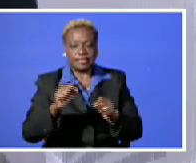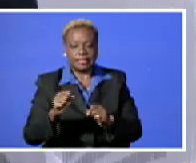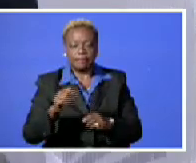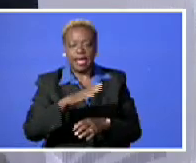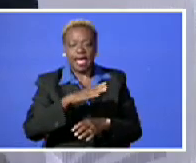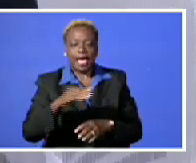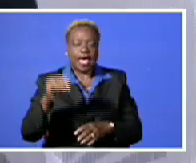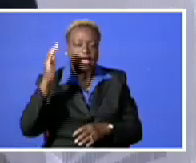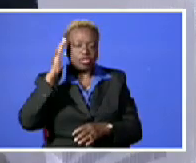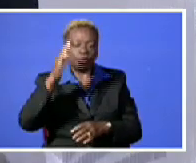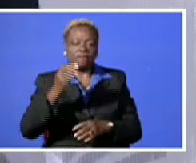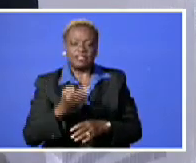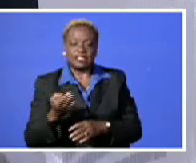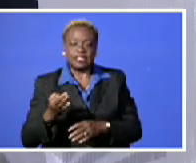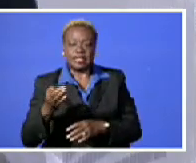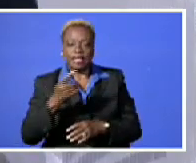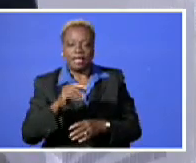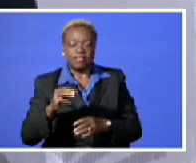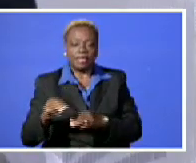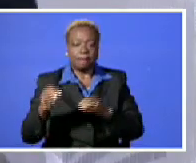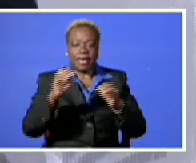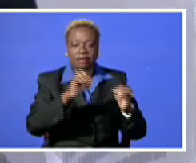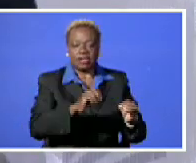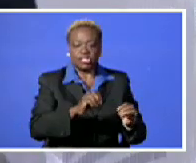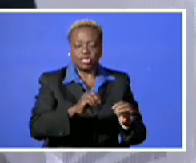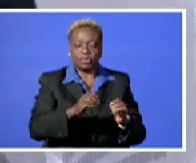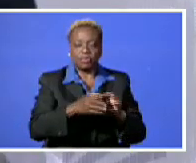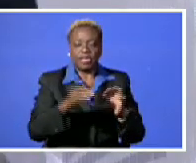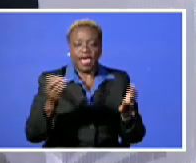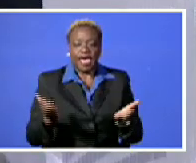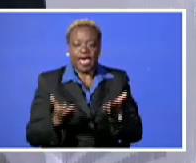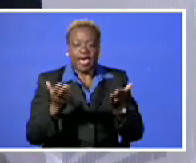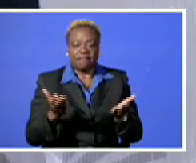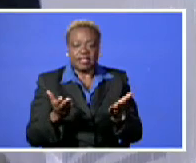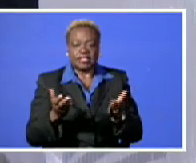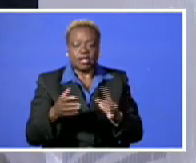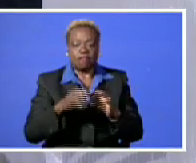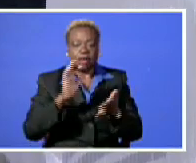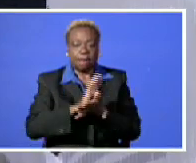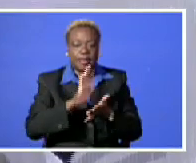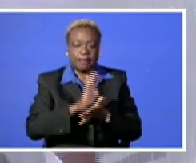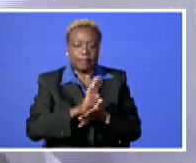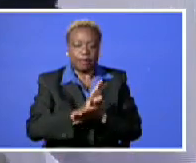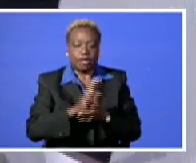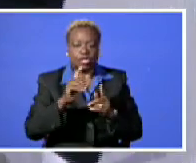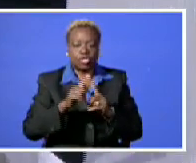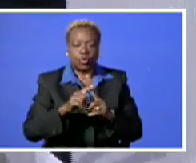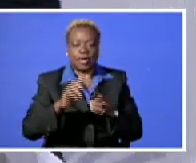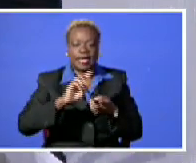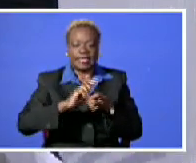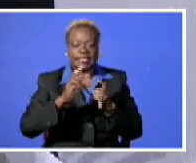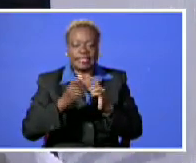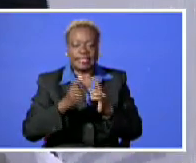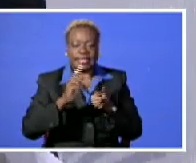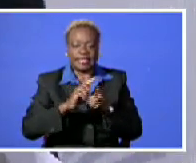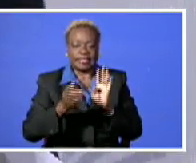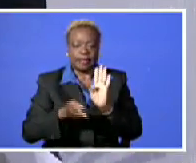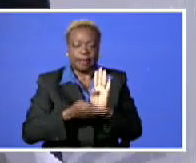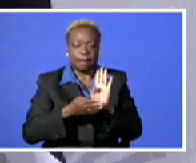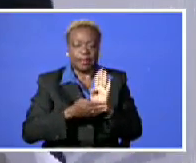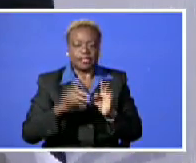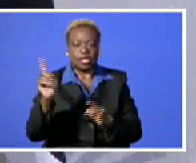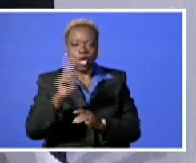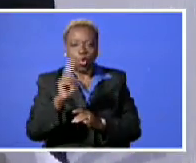ultimately facilitate the migration from a heavy dependence on paper to a reliance on data, where we are